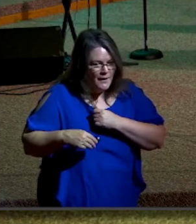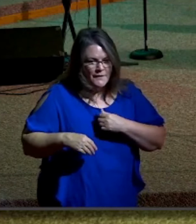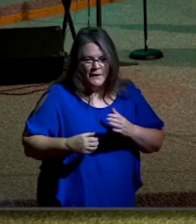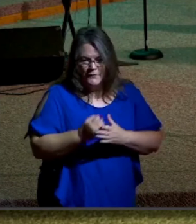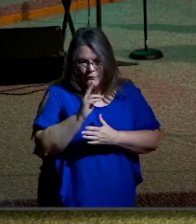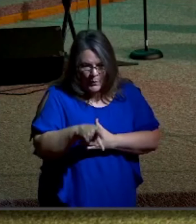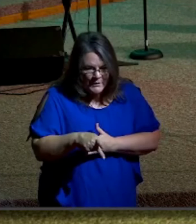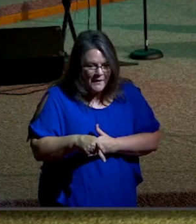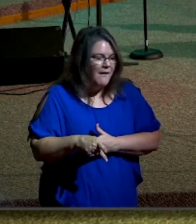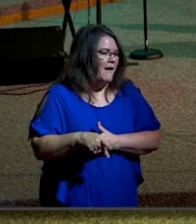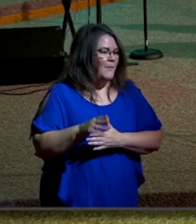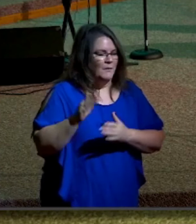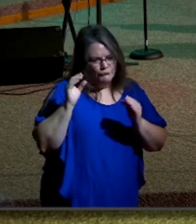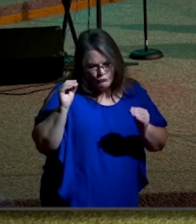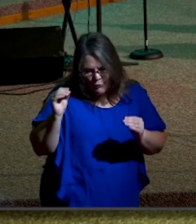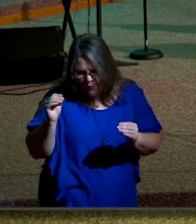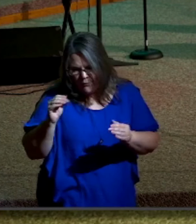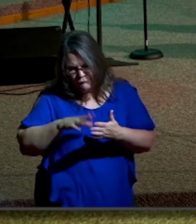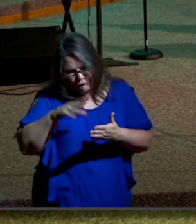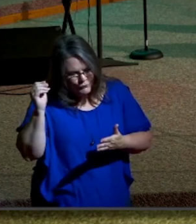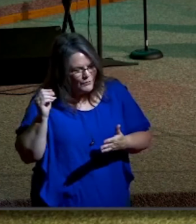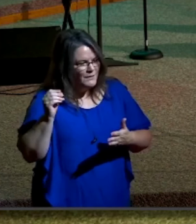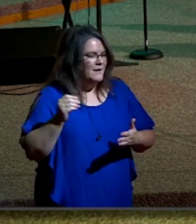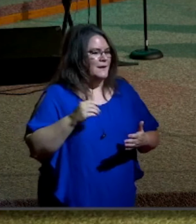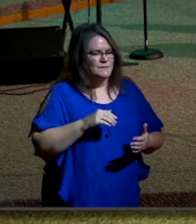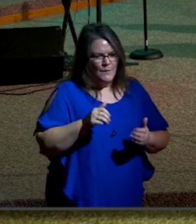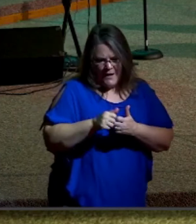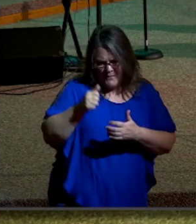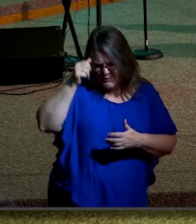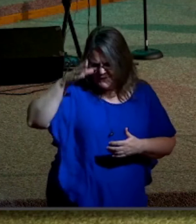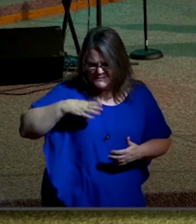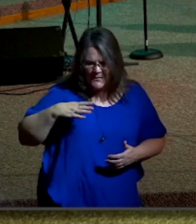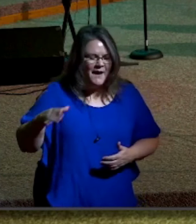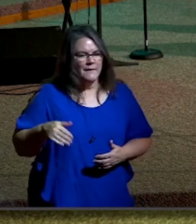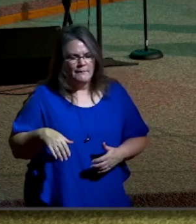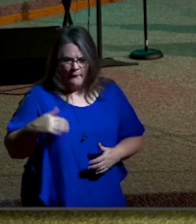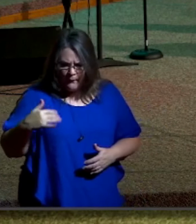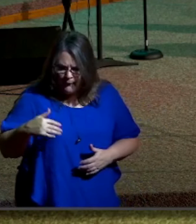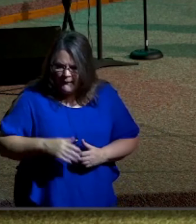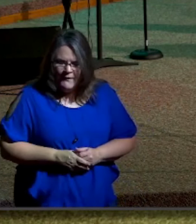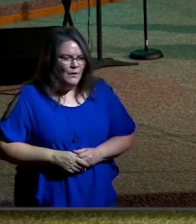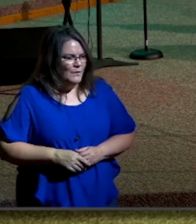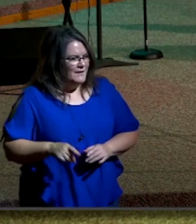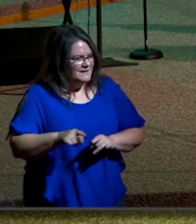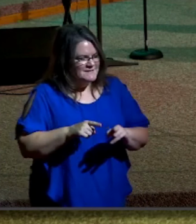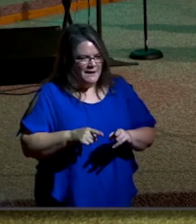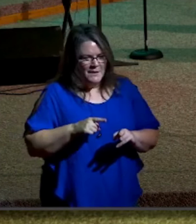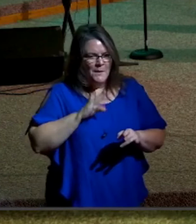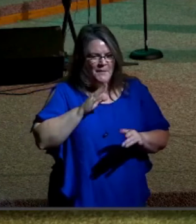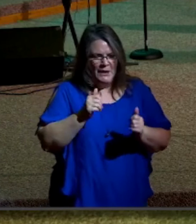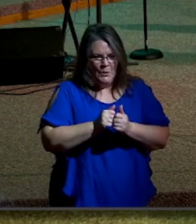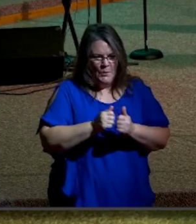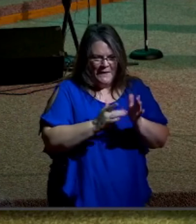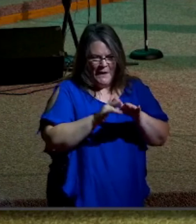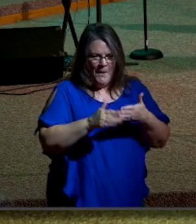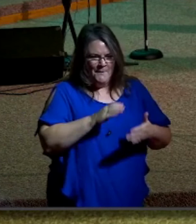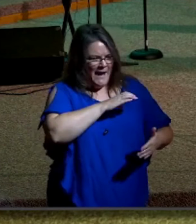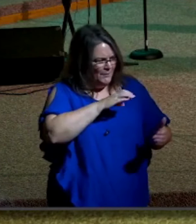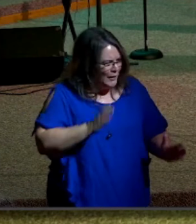discipled. And I'm just, you know, I'm hanging around this guy and I'm like, wow, this is like being by a Bible character. Like, this guy's faith